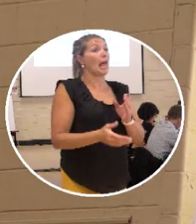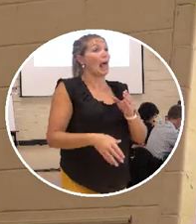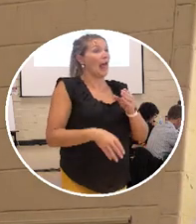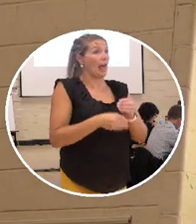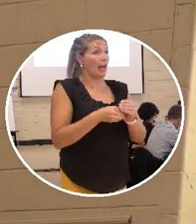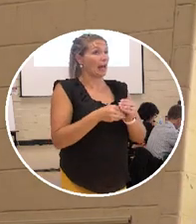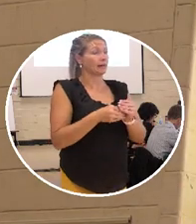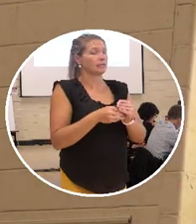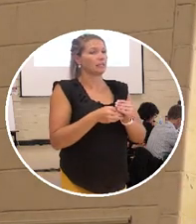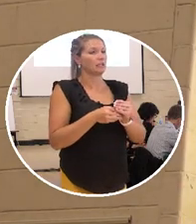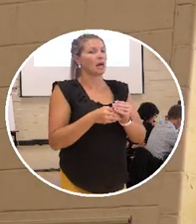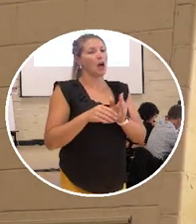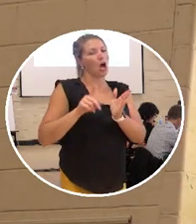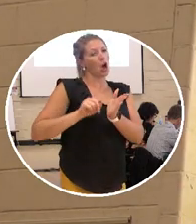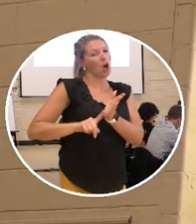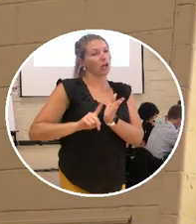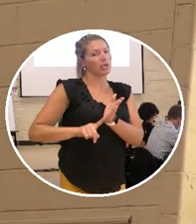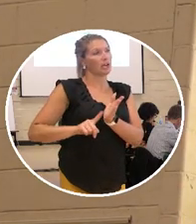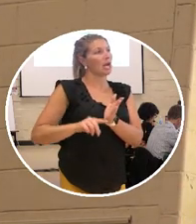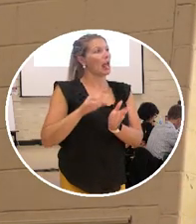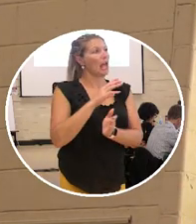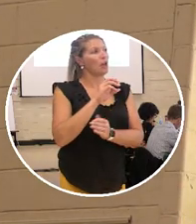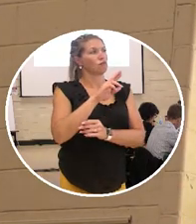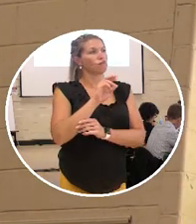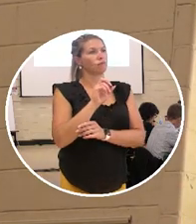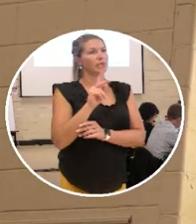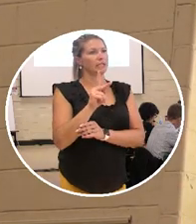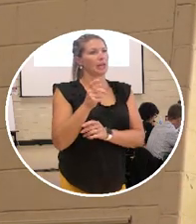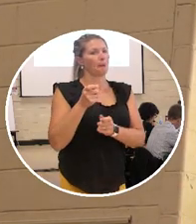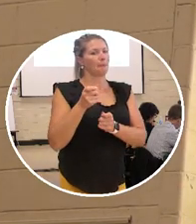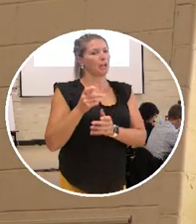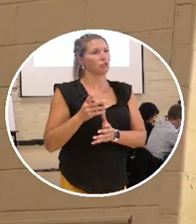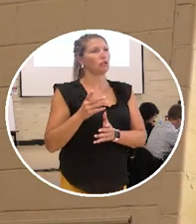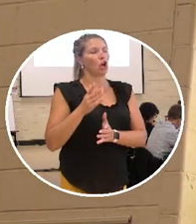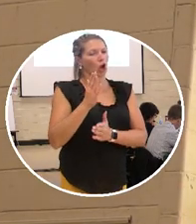Audit and Risk Management Committee under Section D.